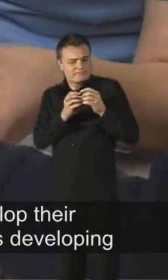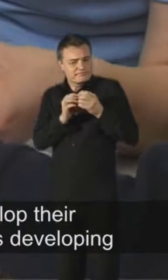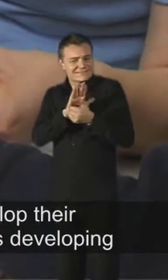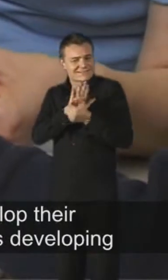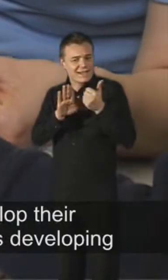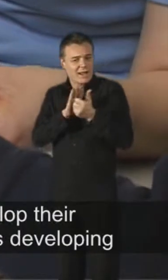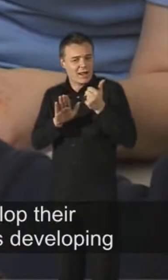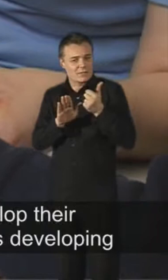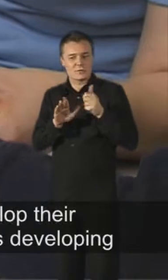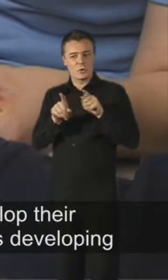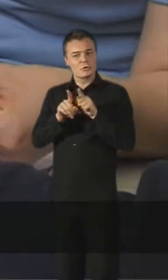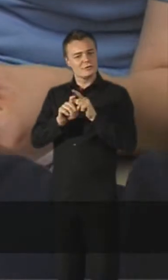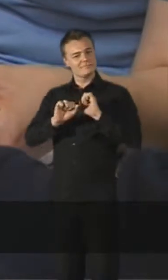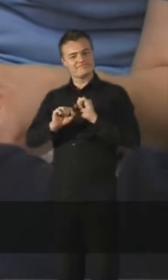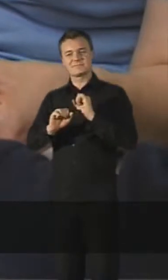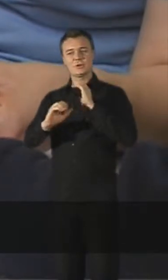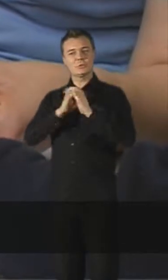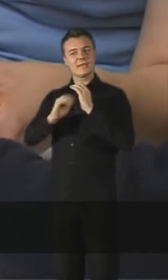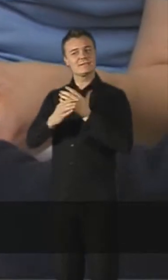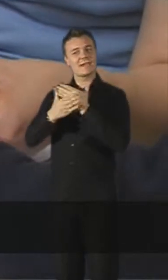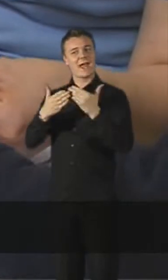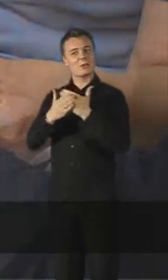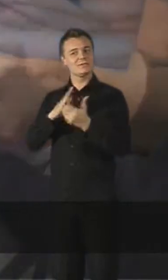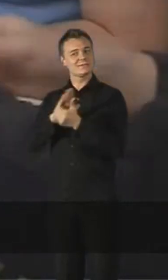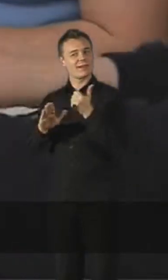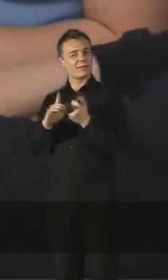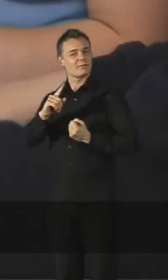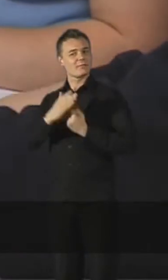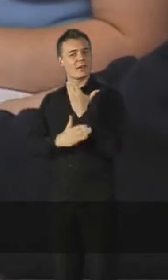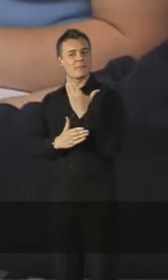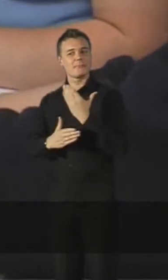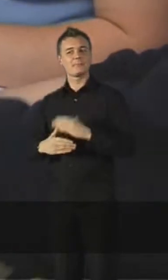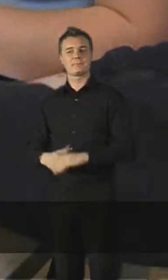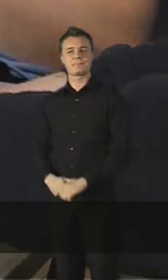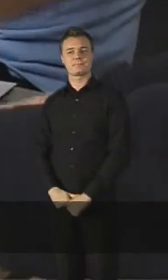and gross motor skills, as well as developing communication and vocabulary.